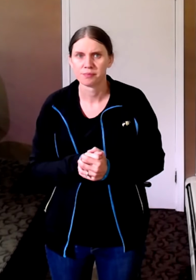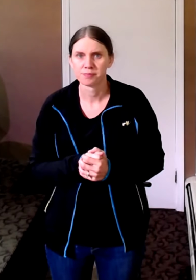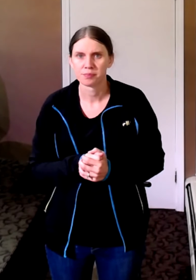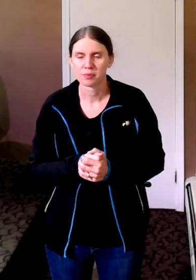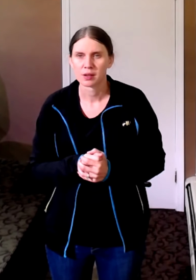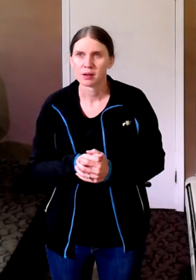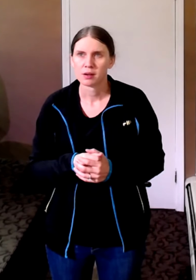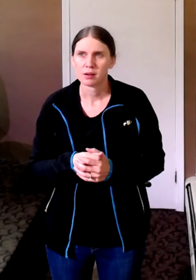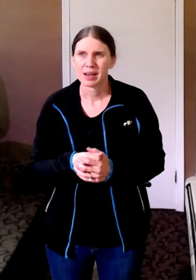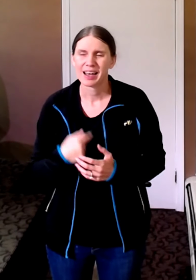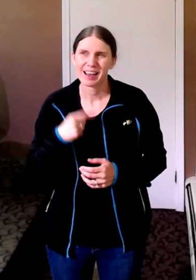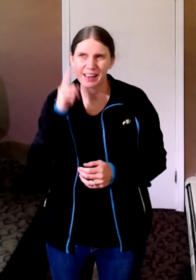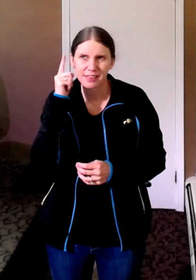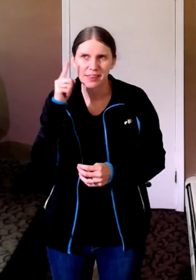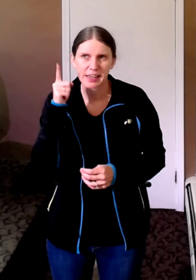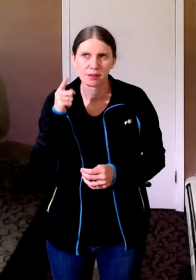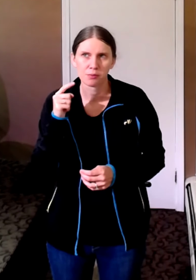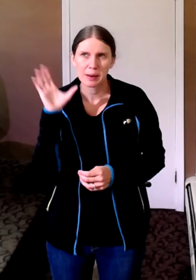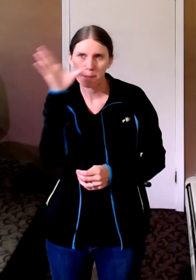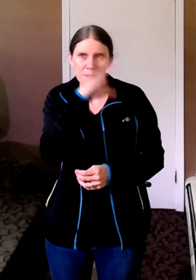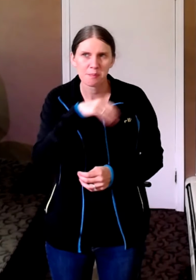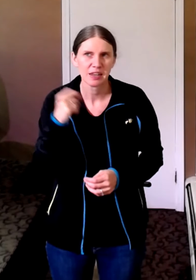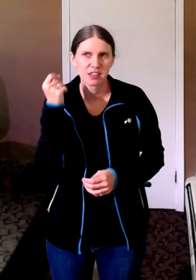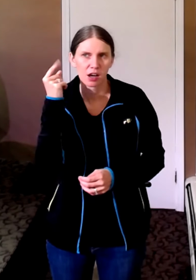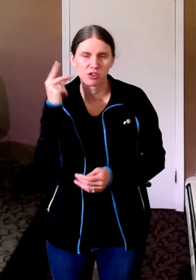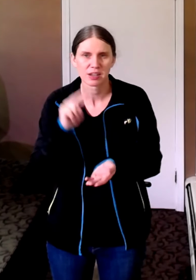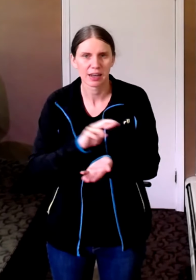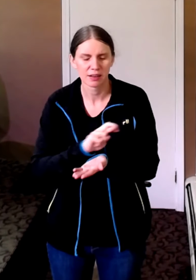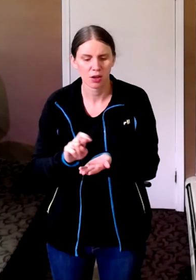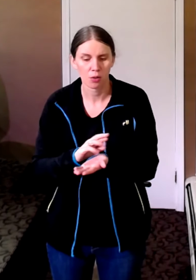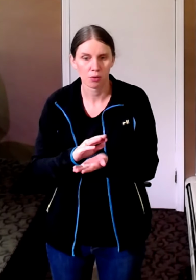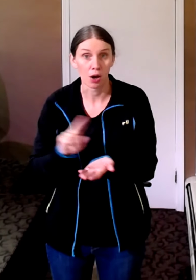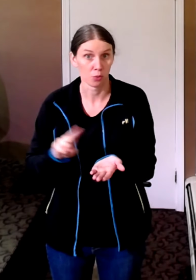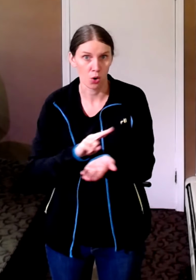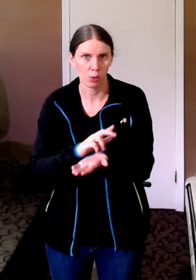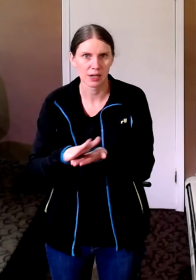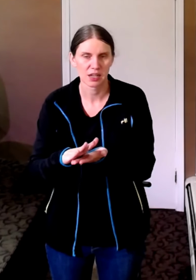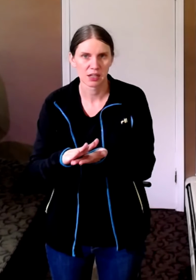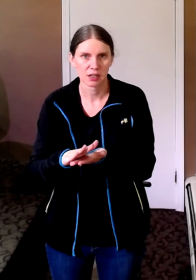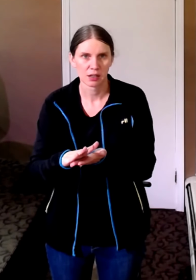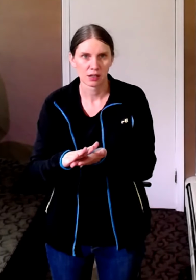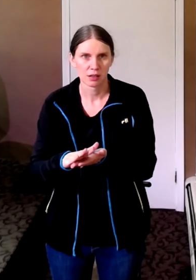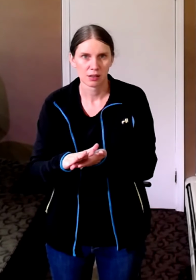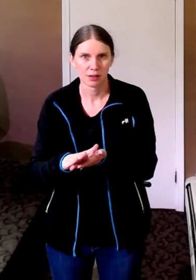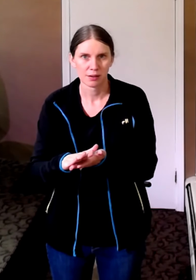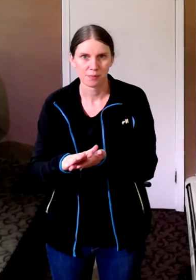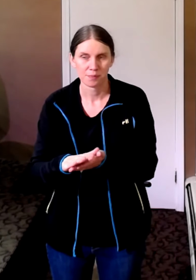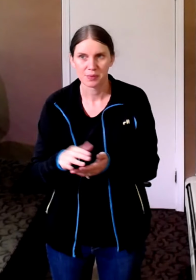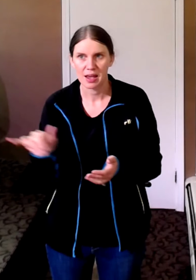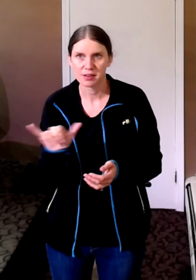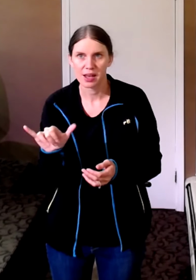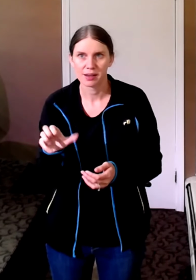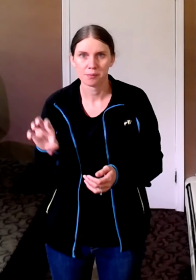I think we misunderstand that holiness is a straitjacket on